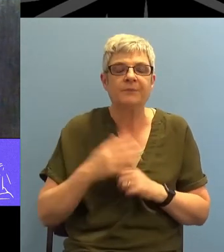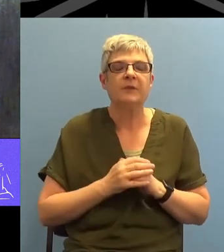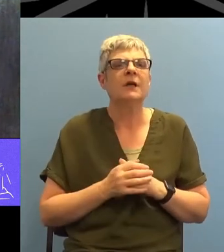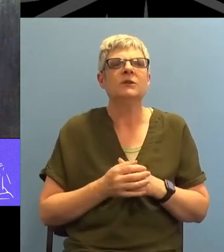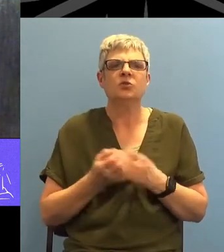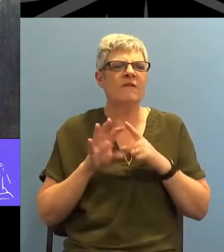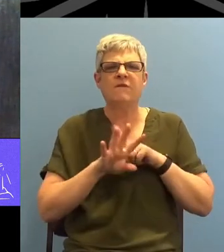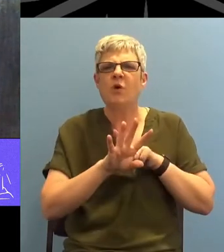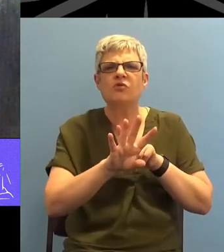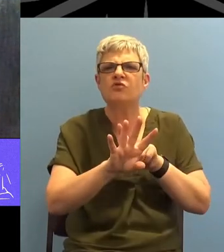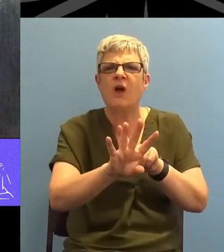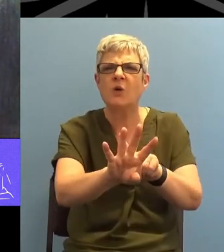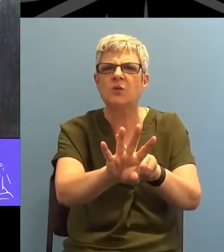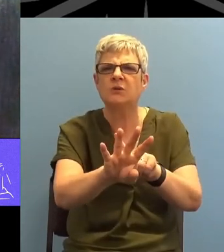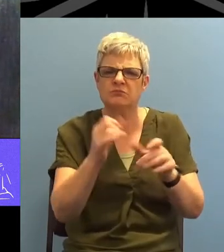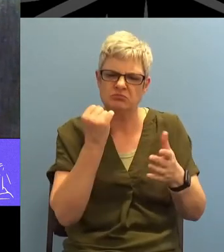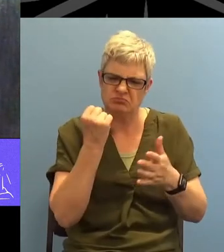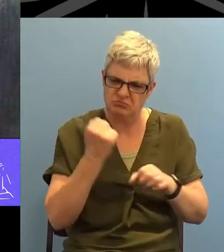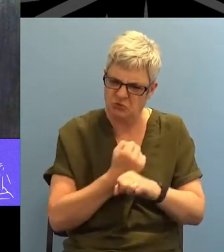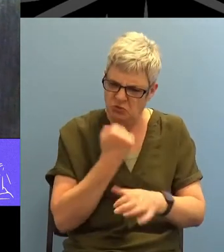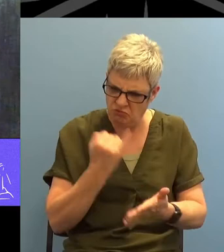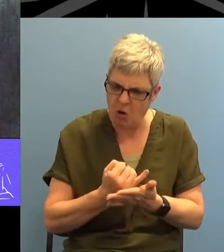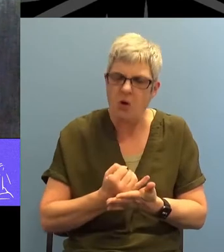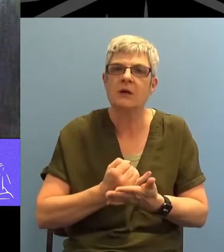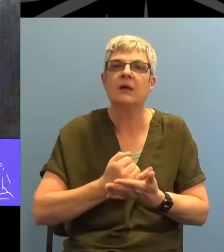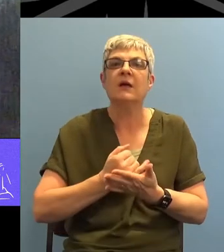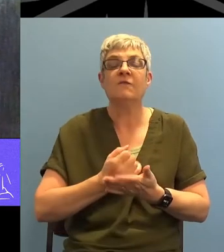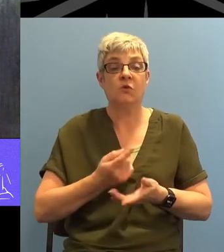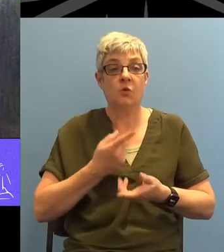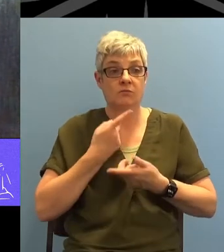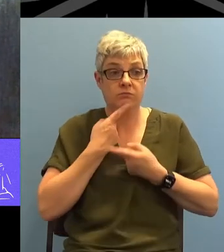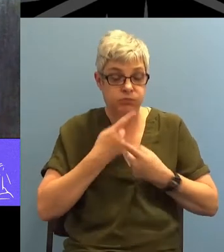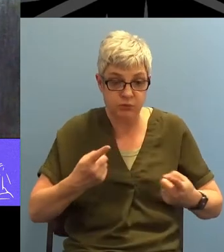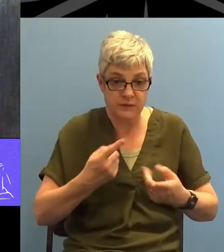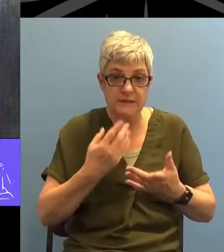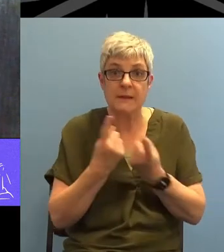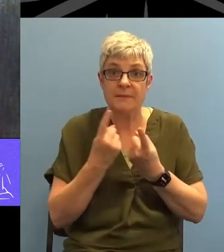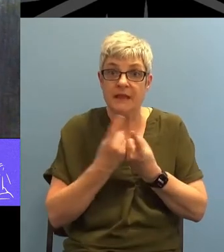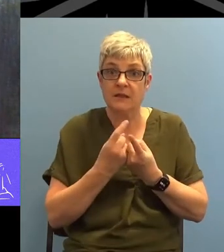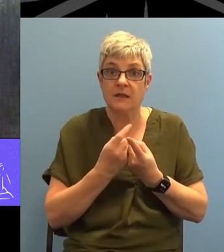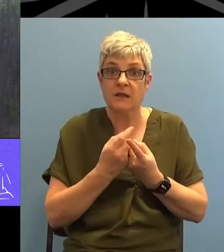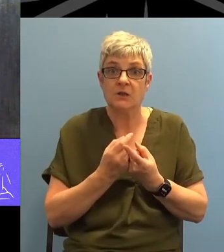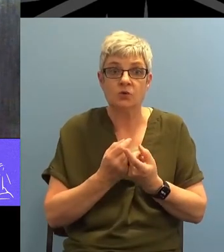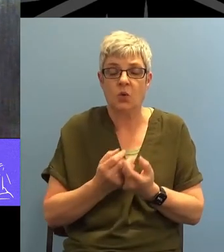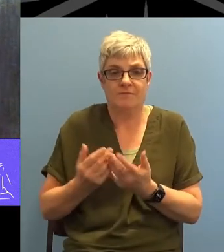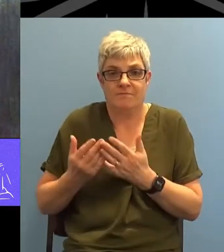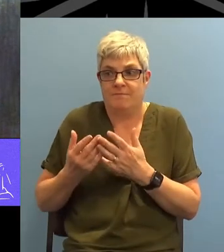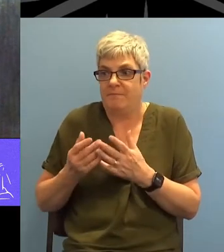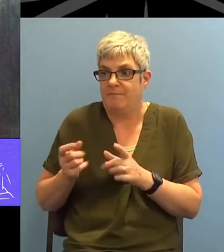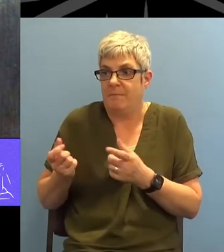wrong. When you give testimony in a lawsuit, do not pervert justice by siding with the